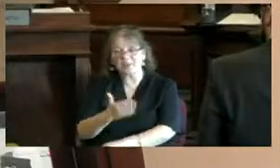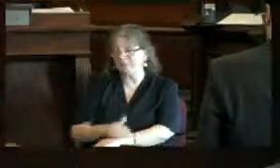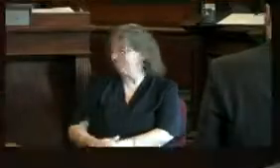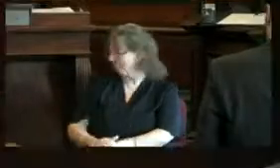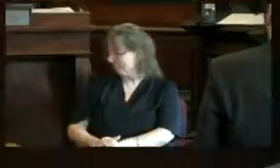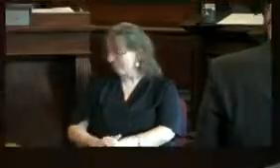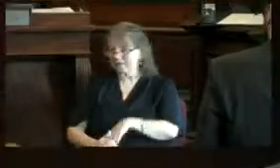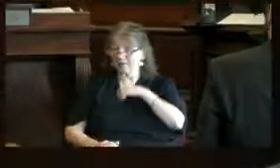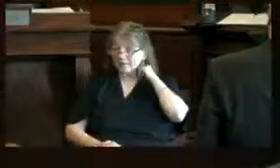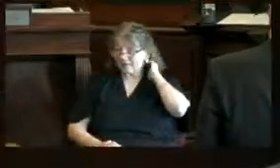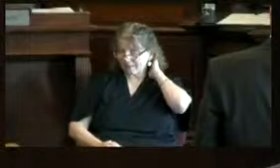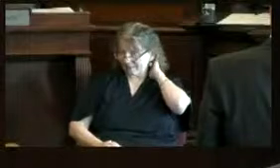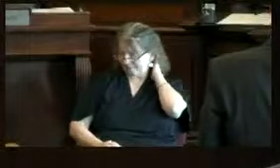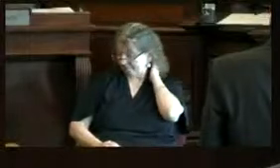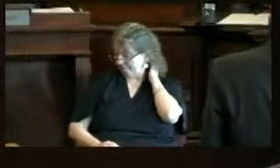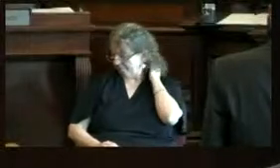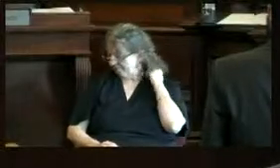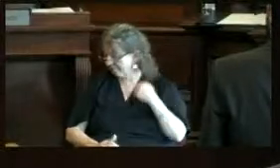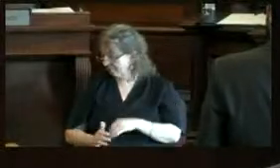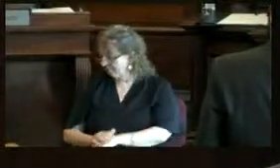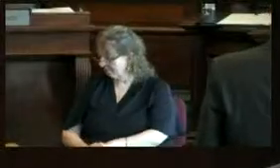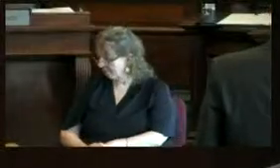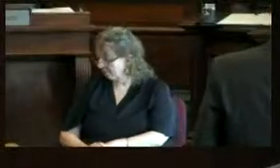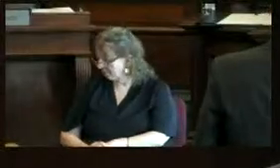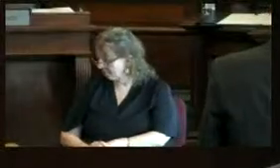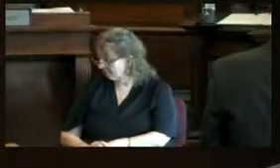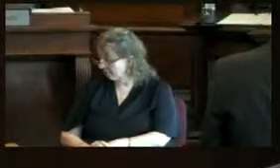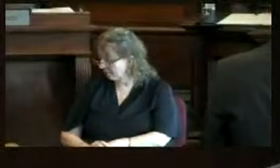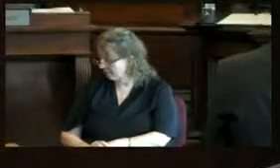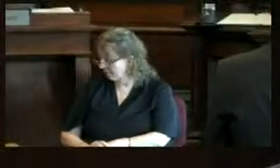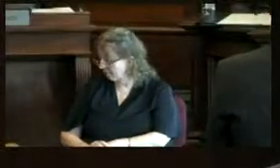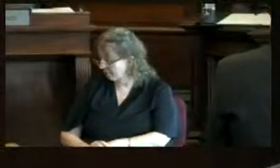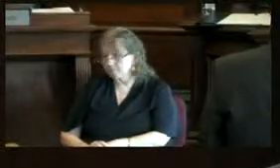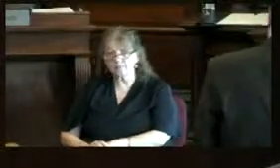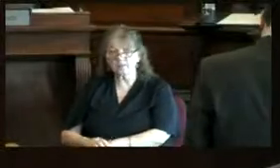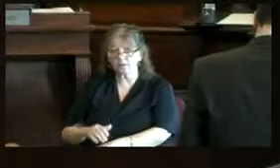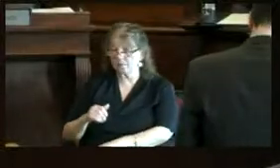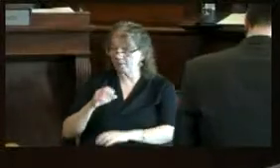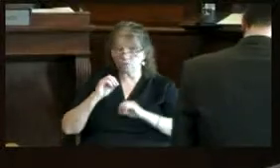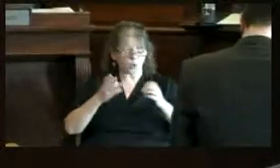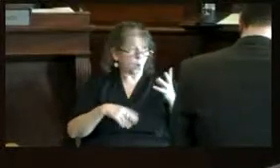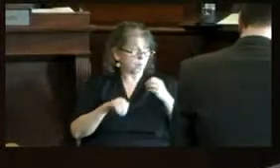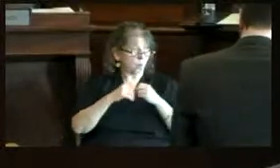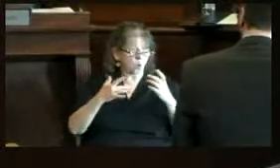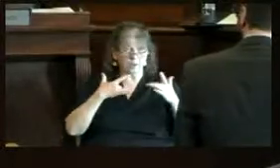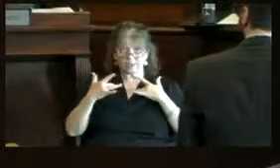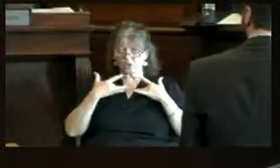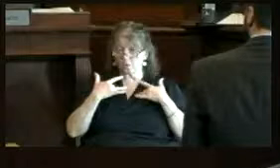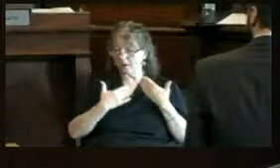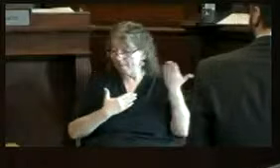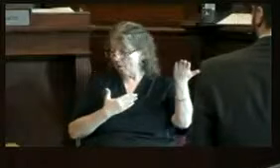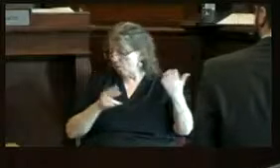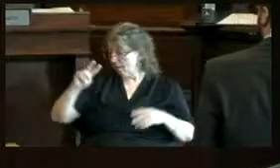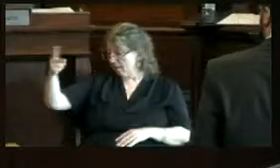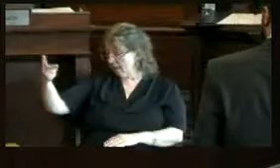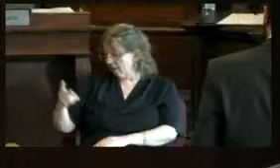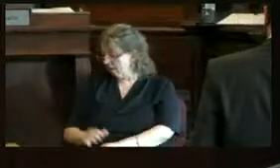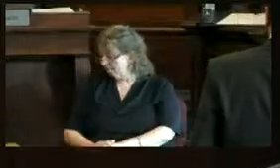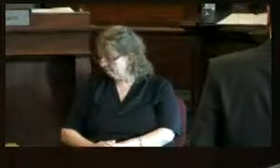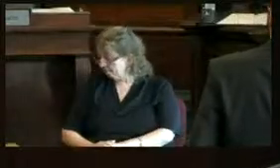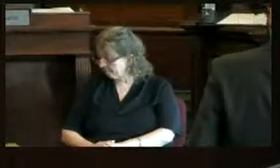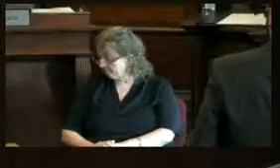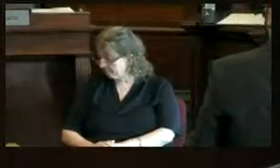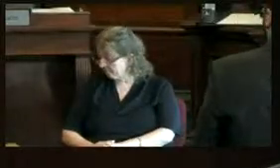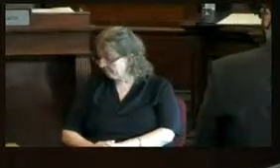All right. And on that note, we need, seeing no other questions or concerns, need a motion and a second. Move it.